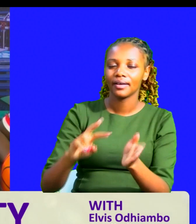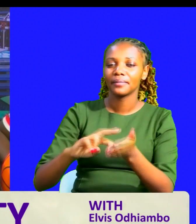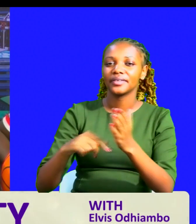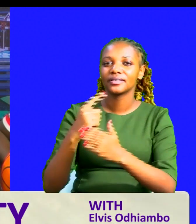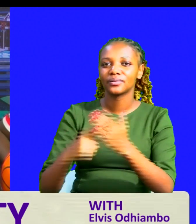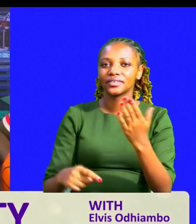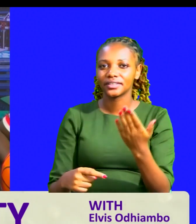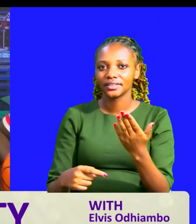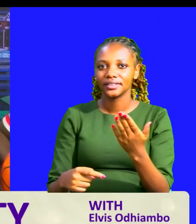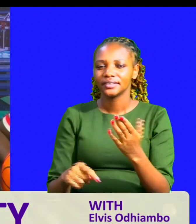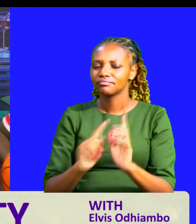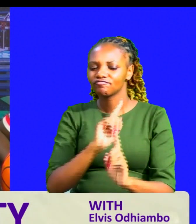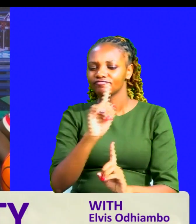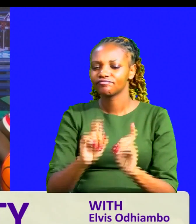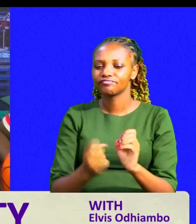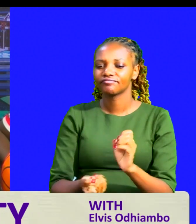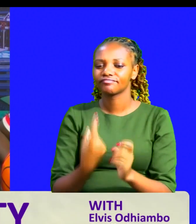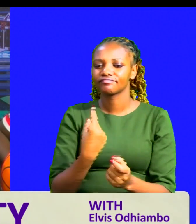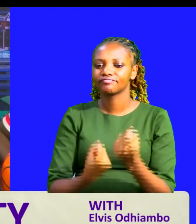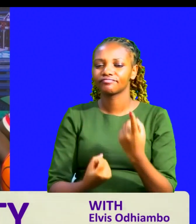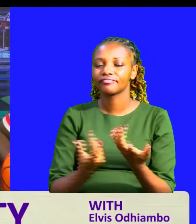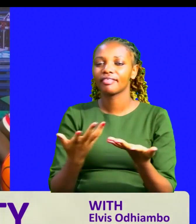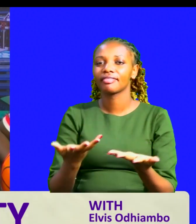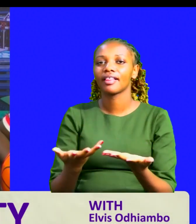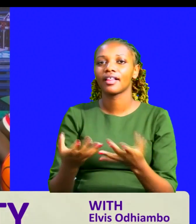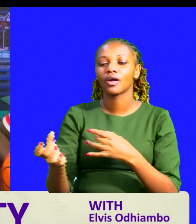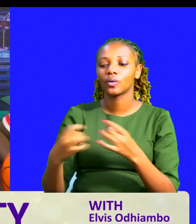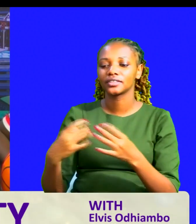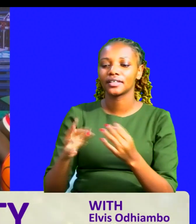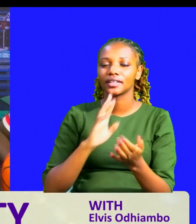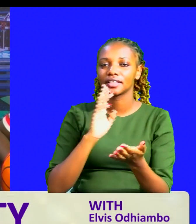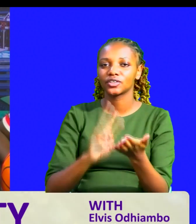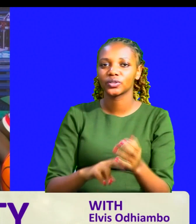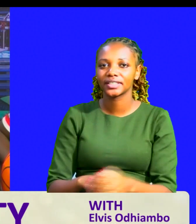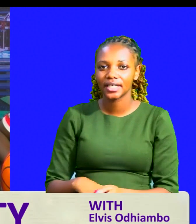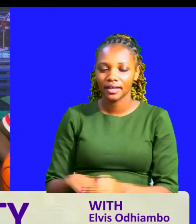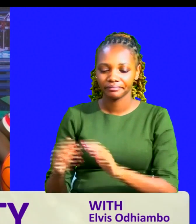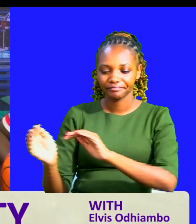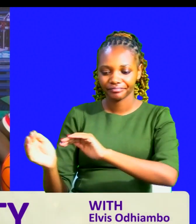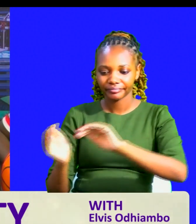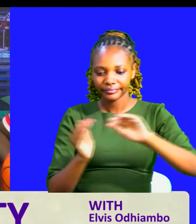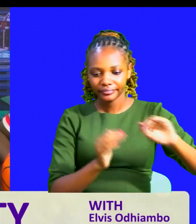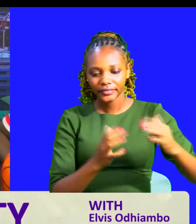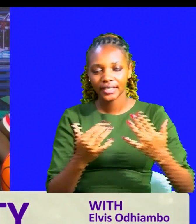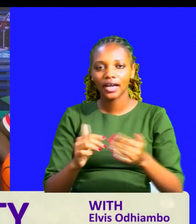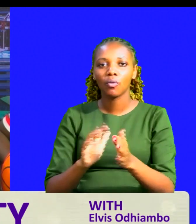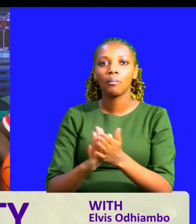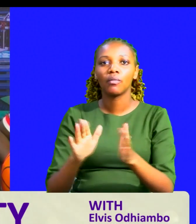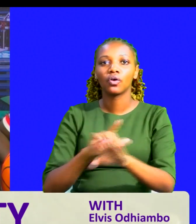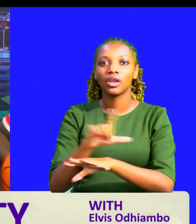it's asking a lot of questions out there as far as the performance is concerned. Now on to our more local